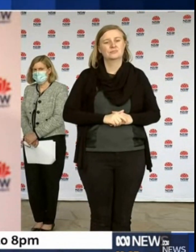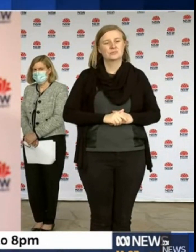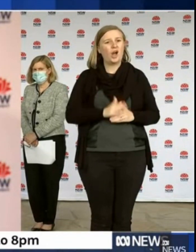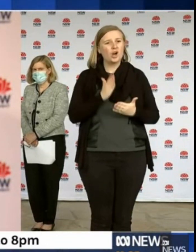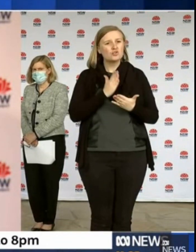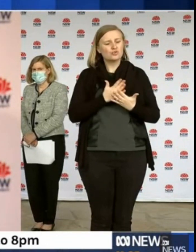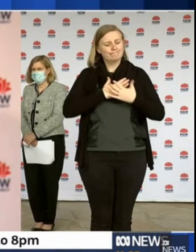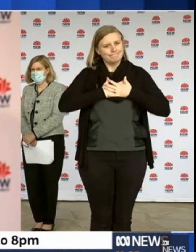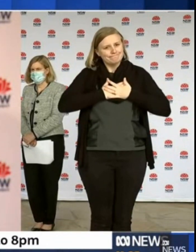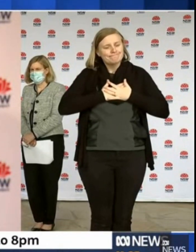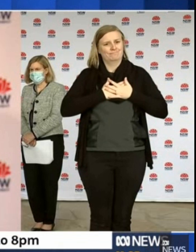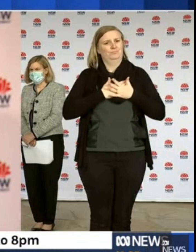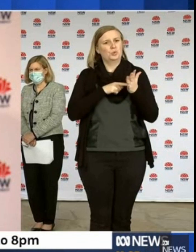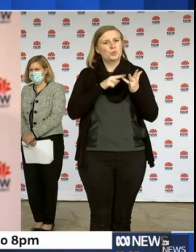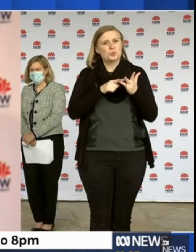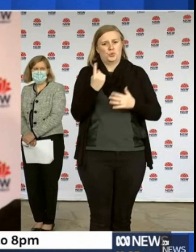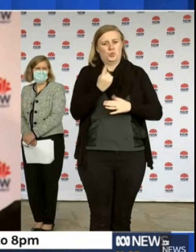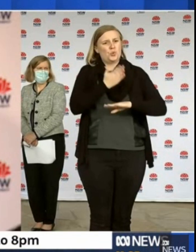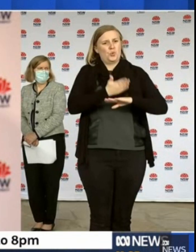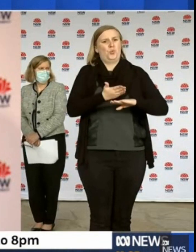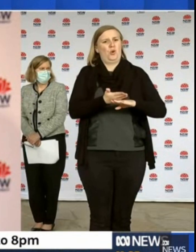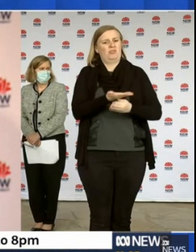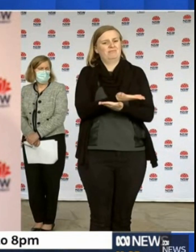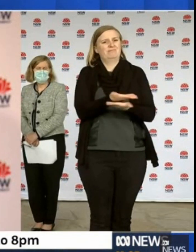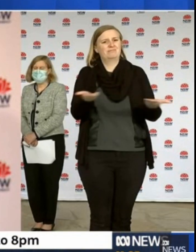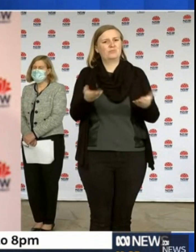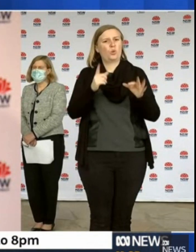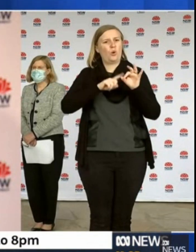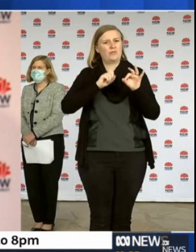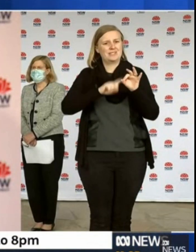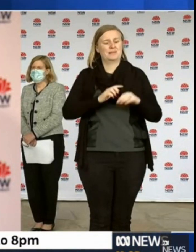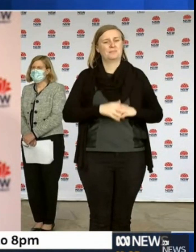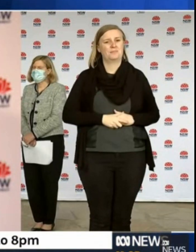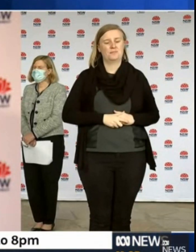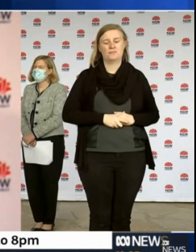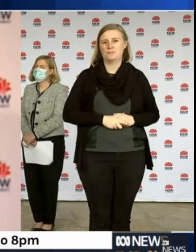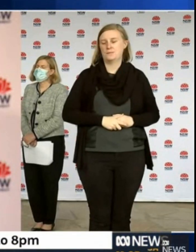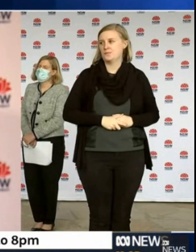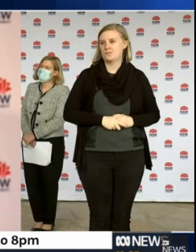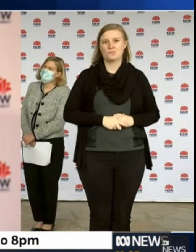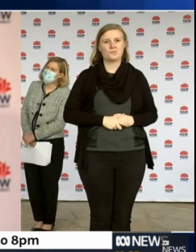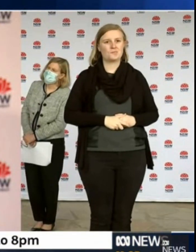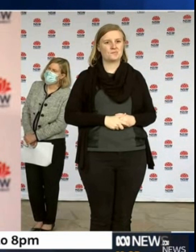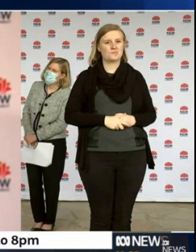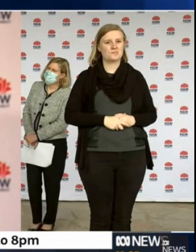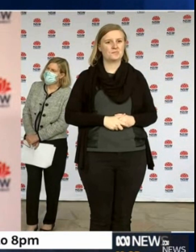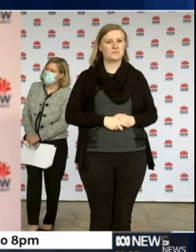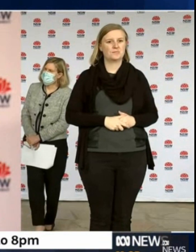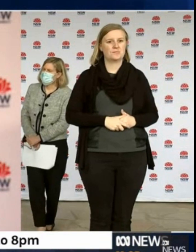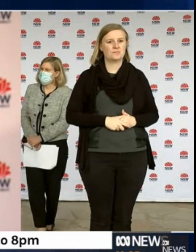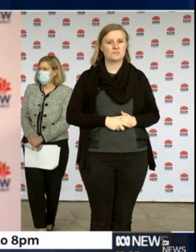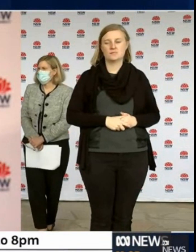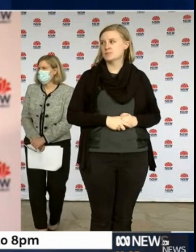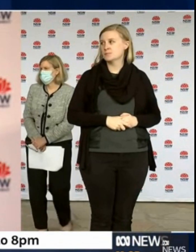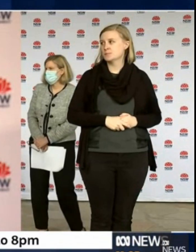efficiently. And I really do want to express our deepest gratitude on behalf of all of our citizens in New South Wales. There are thousands